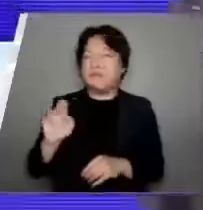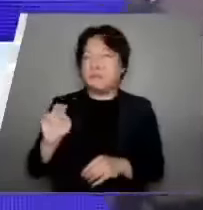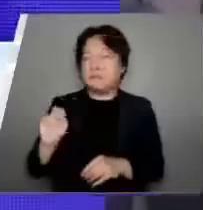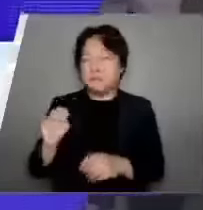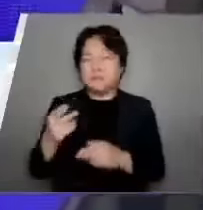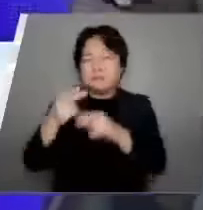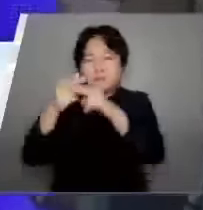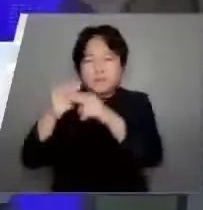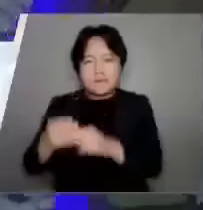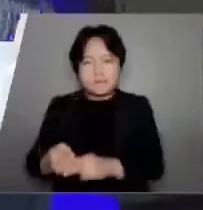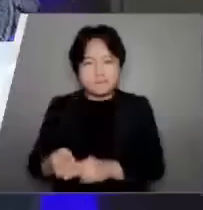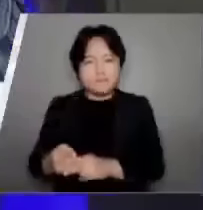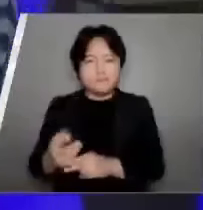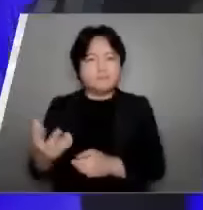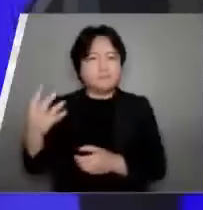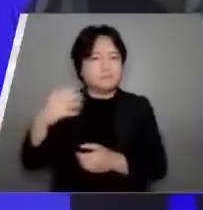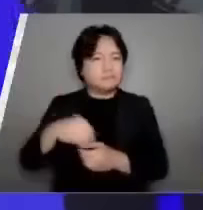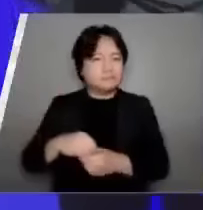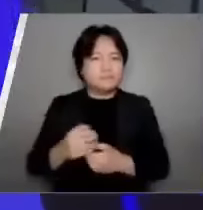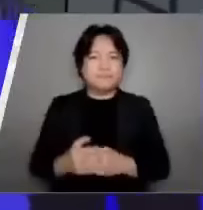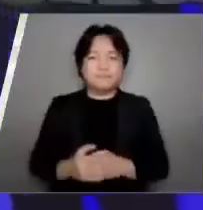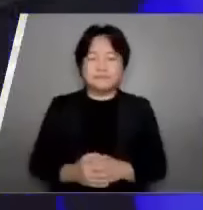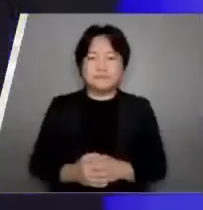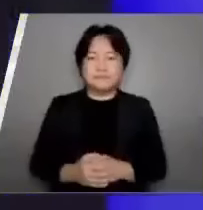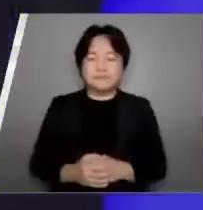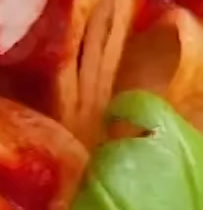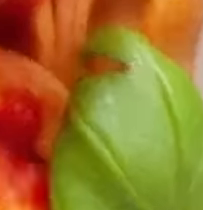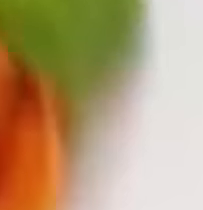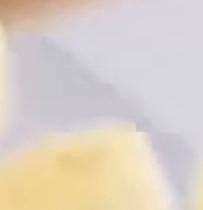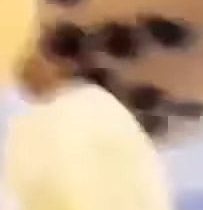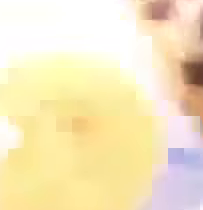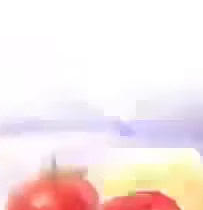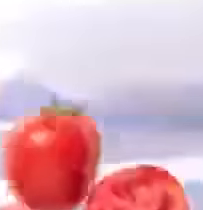Mixed Frequencies, Haunted Hospital.